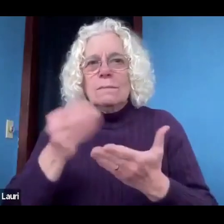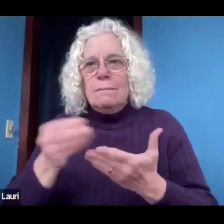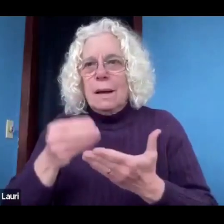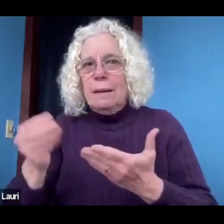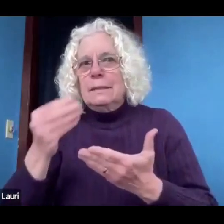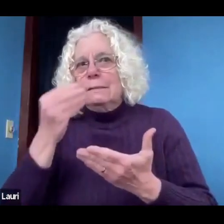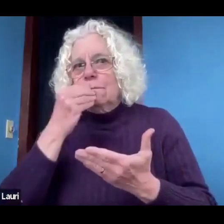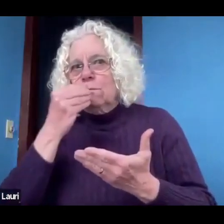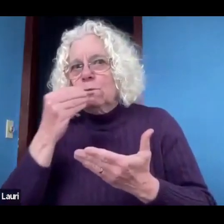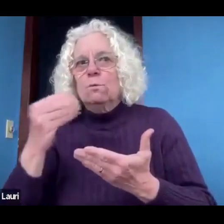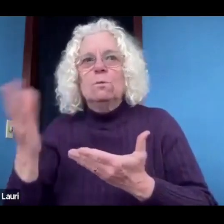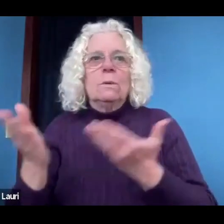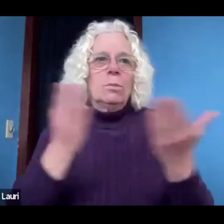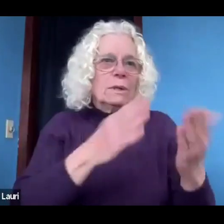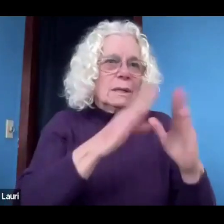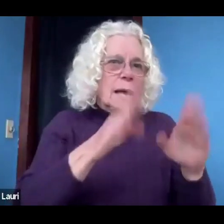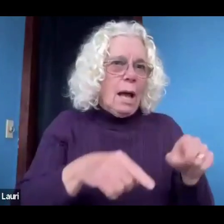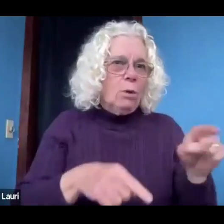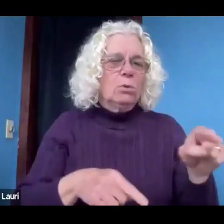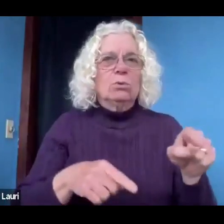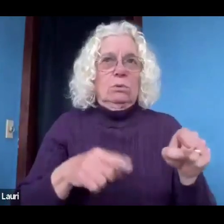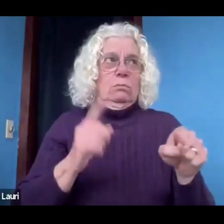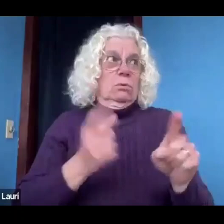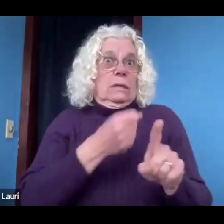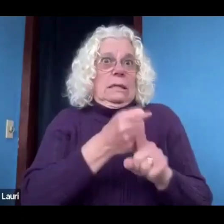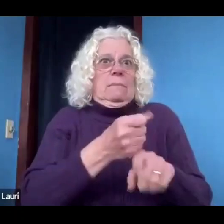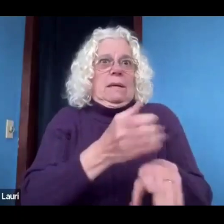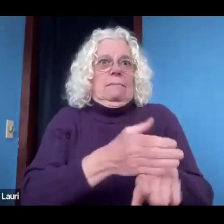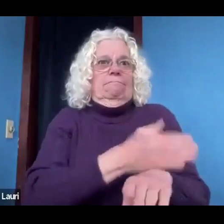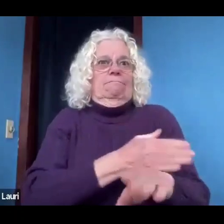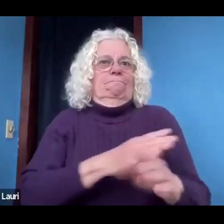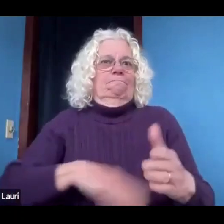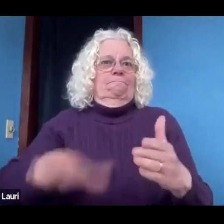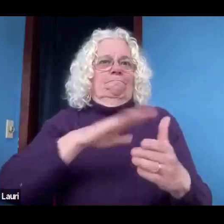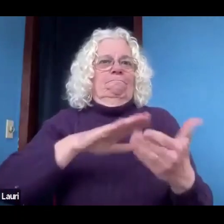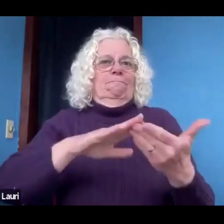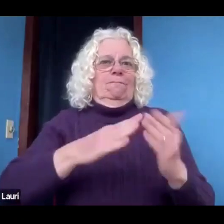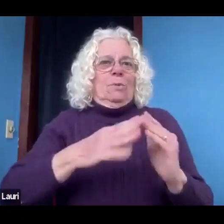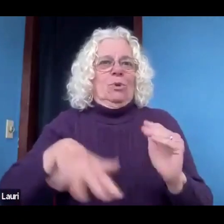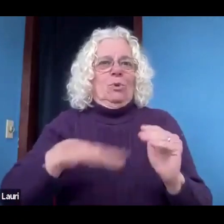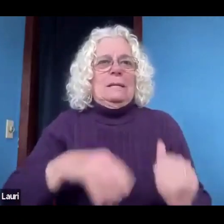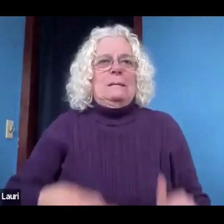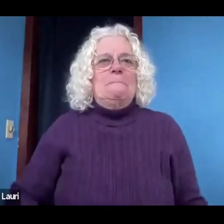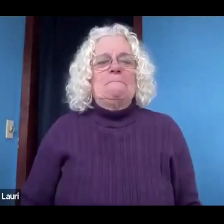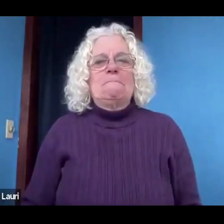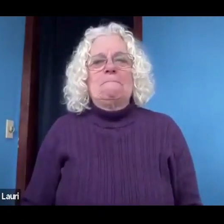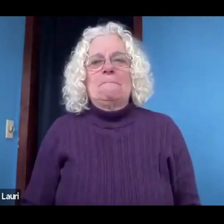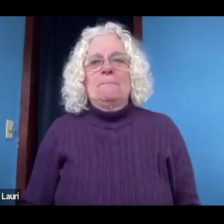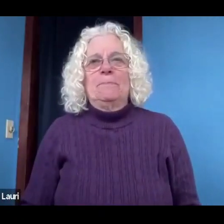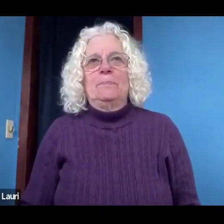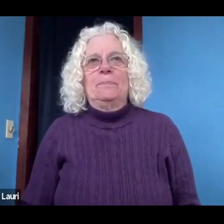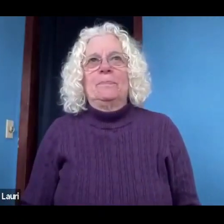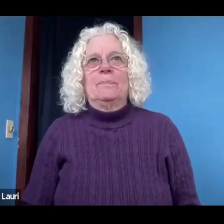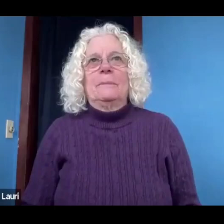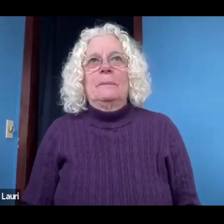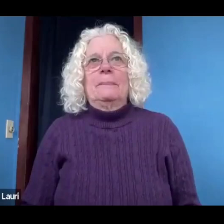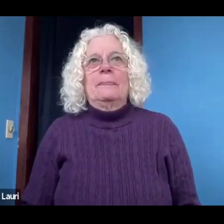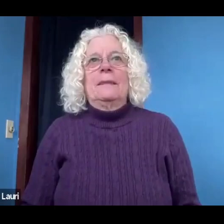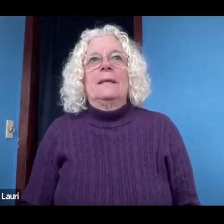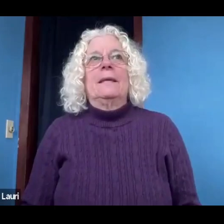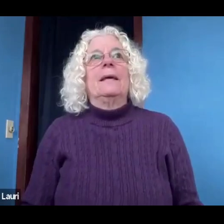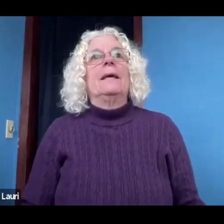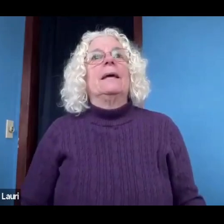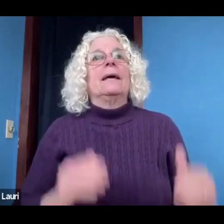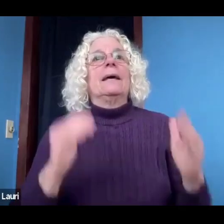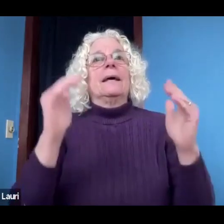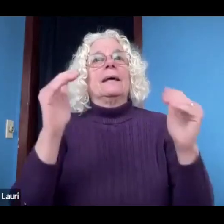be an impactful way to make a difference in your community and in someone's life. So, I mean, we're going to move on to,